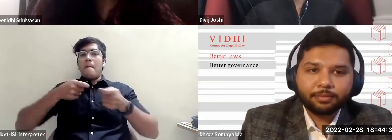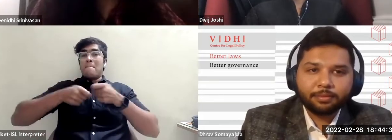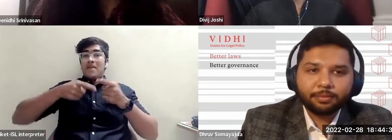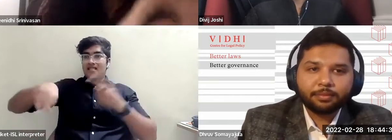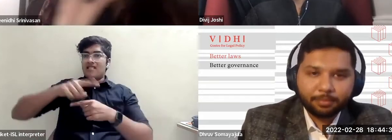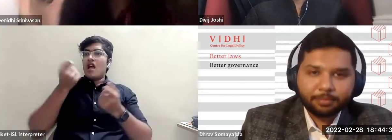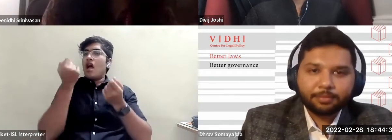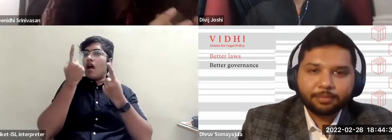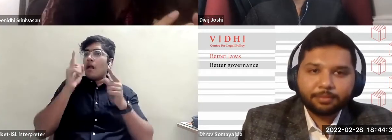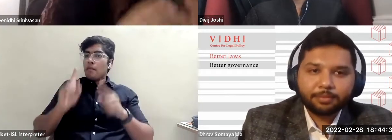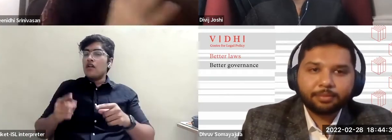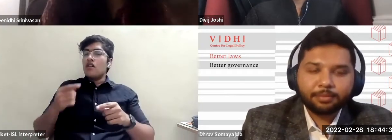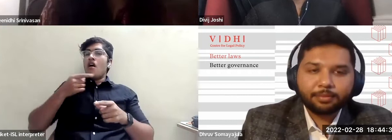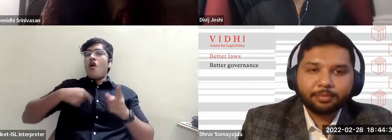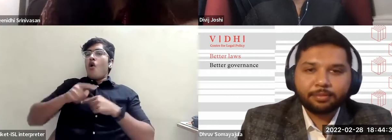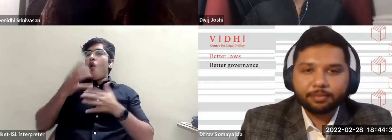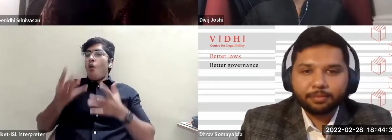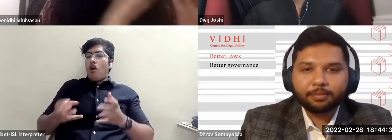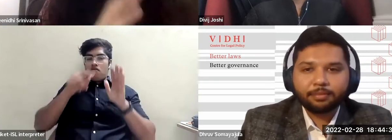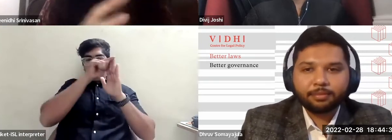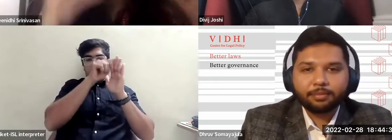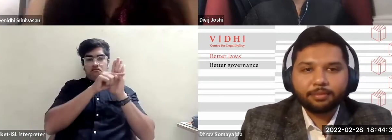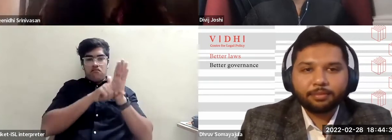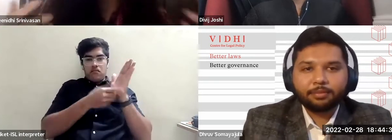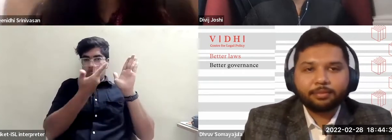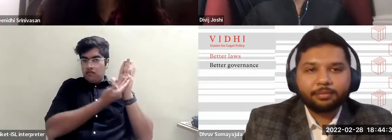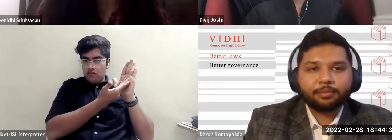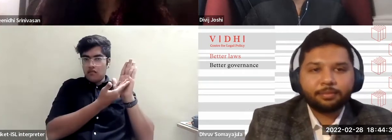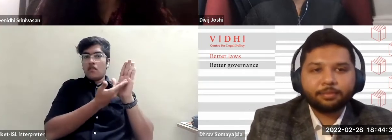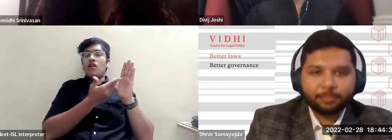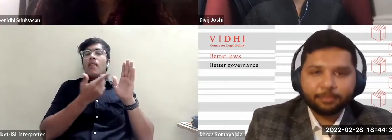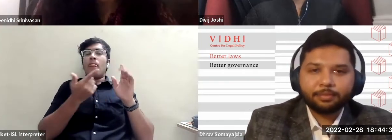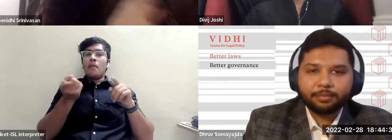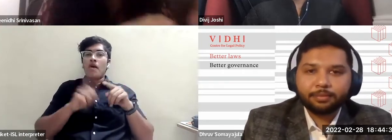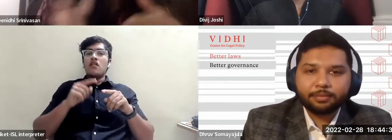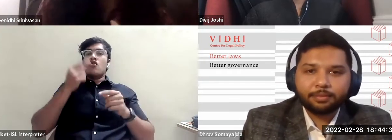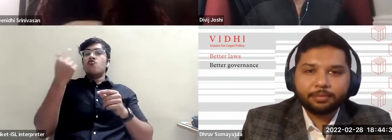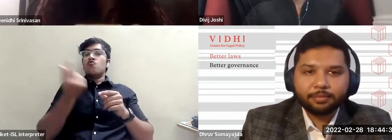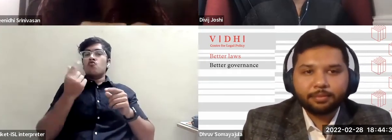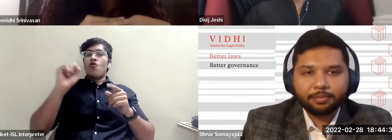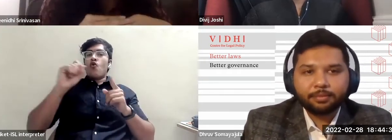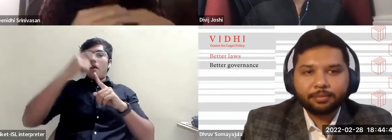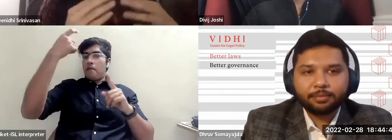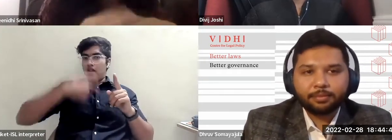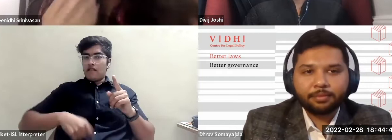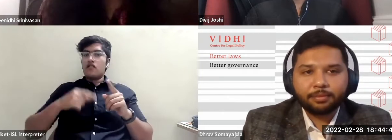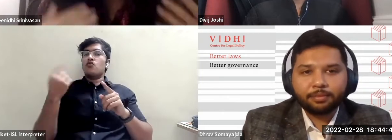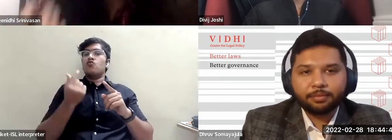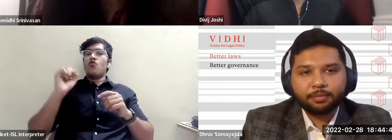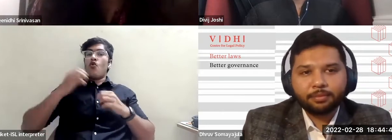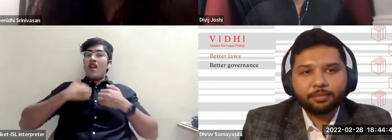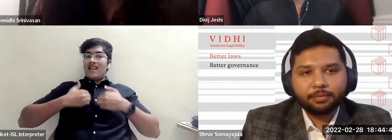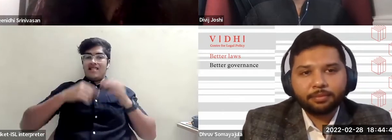so-and-so. Eventual goal is this, that user privacy, you account for user interests at each stage and you're able to sort